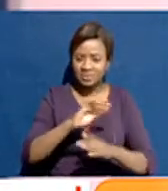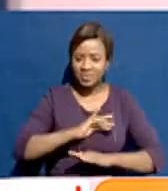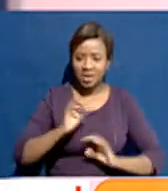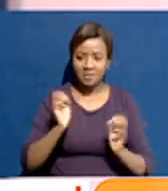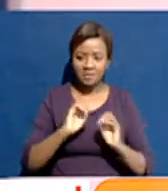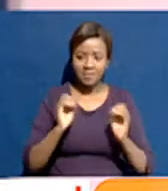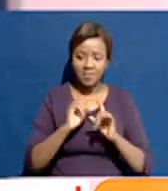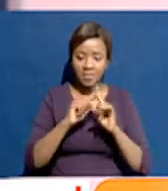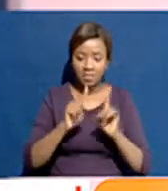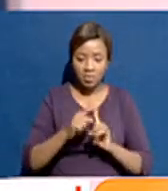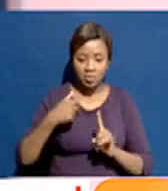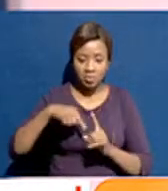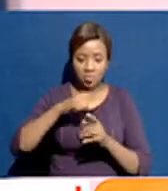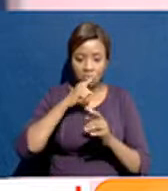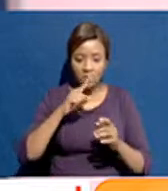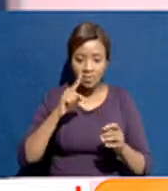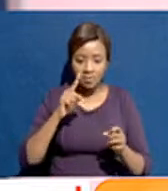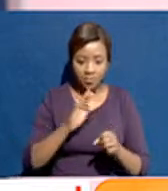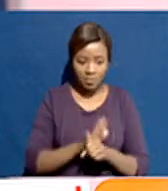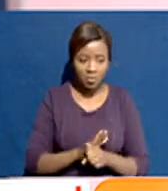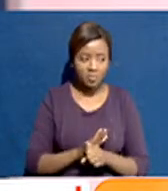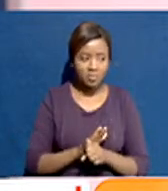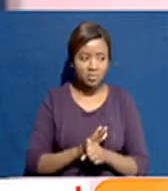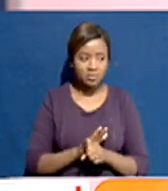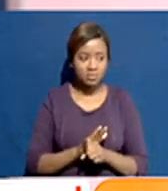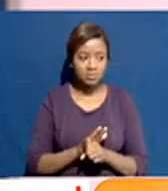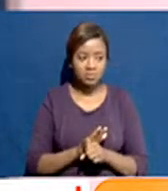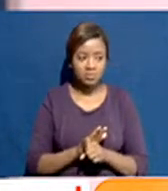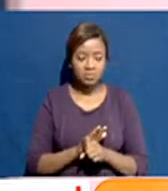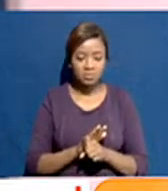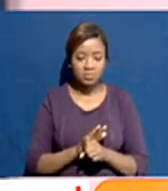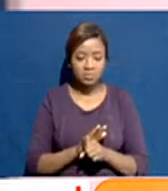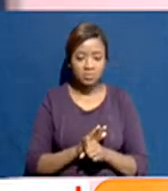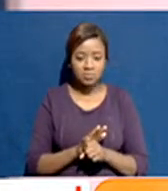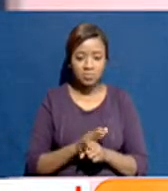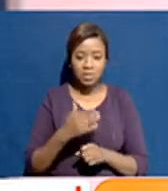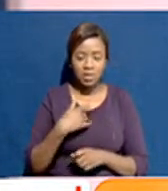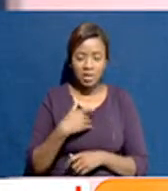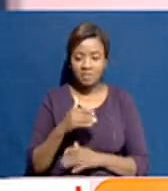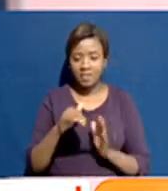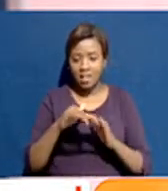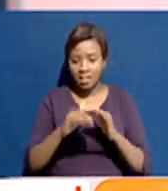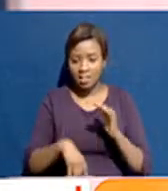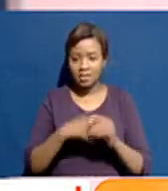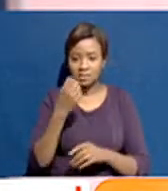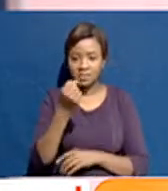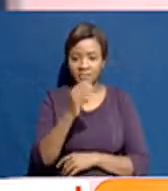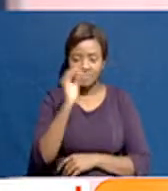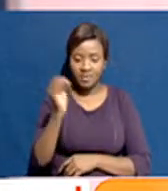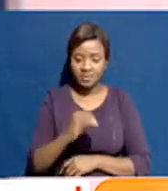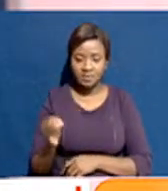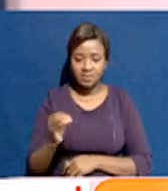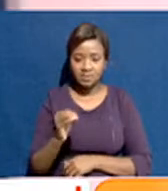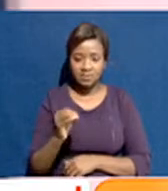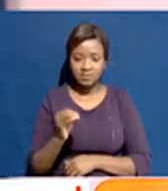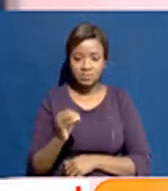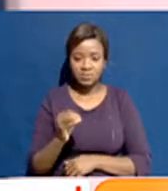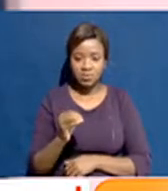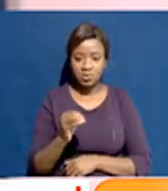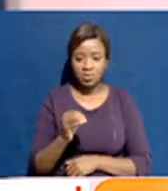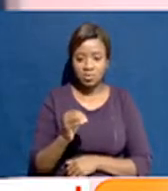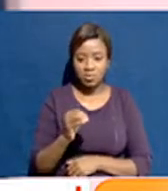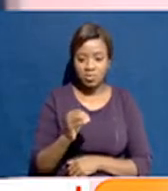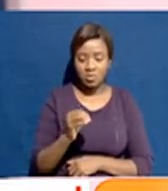we would have, for example, less than 5% transmission of HIV from mother to child.